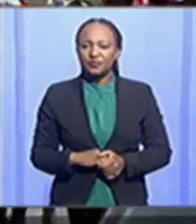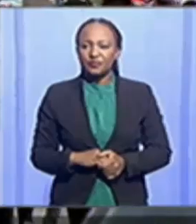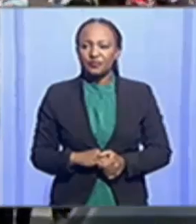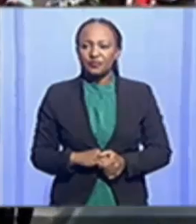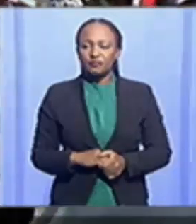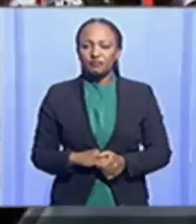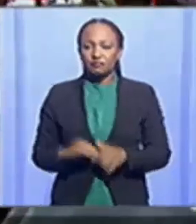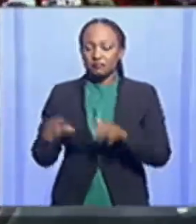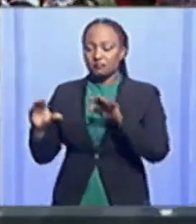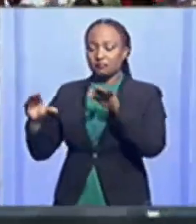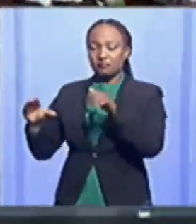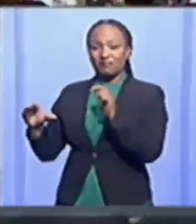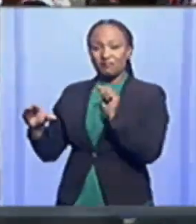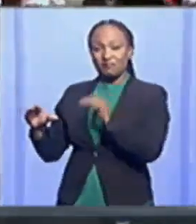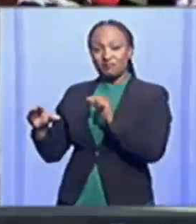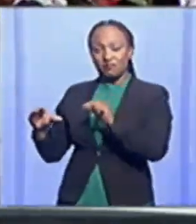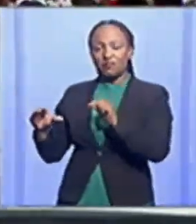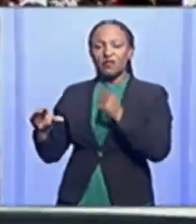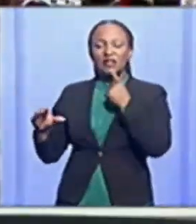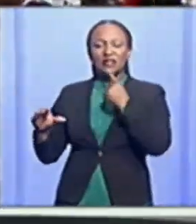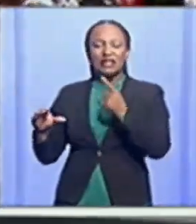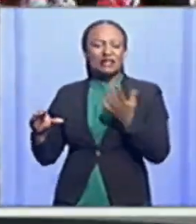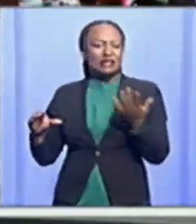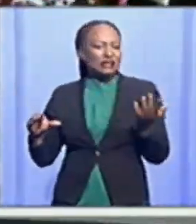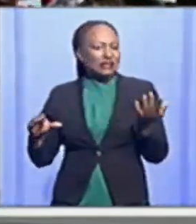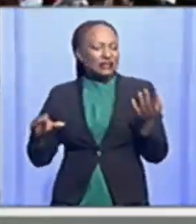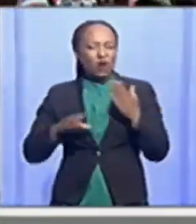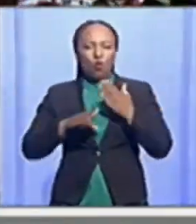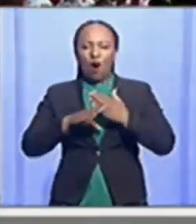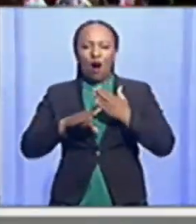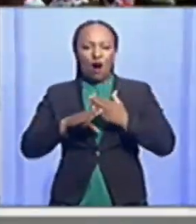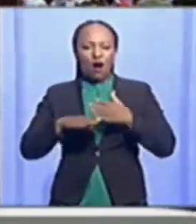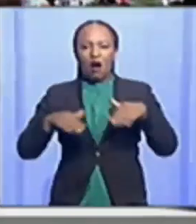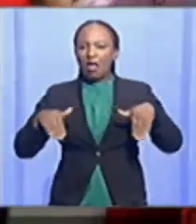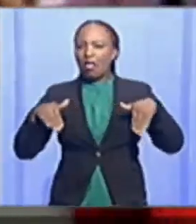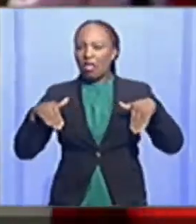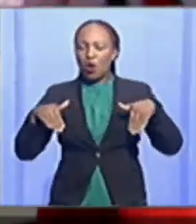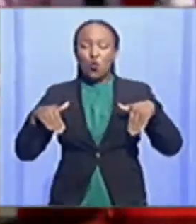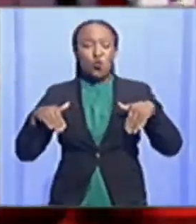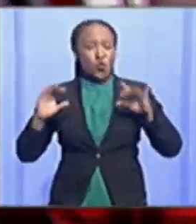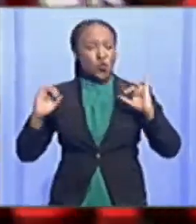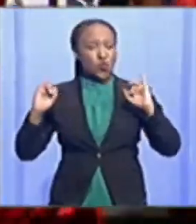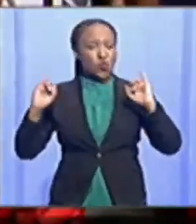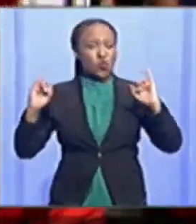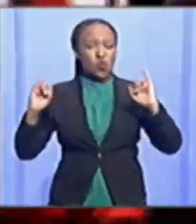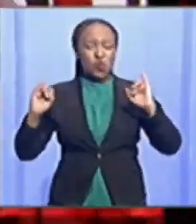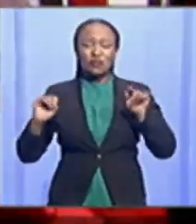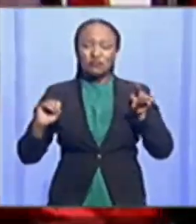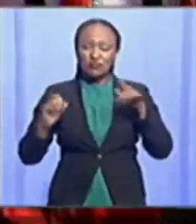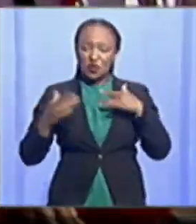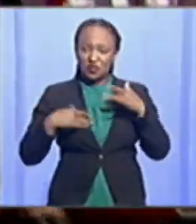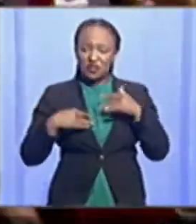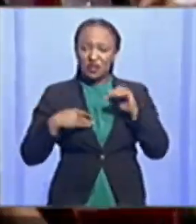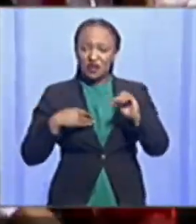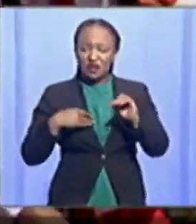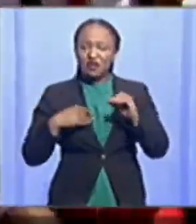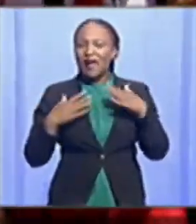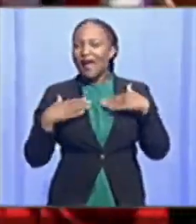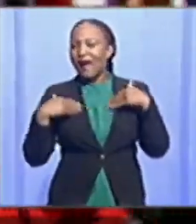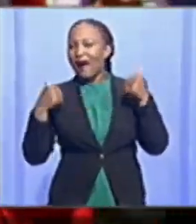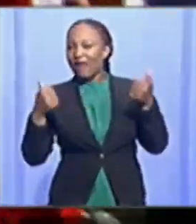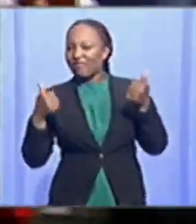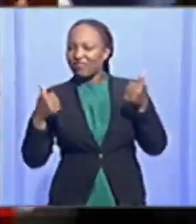COSATU e kgahlanong le tekanyo ya godimo ya tlhokego ya mešomo, mathata a godimo a ditshenyegelo tša bophelo,